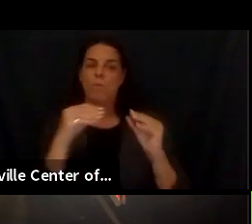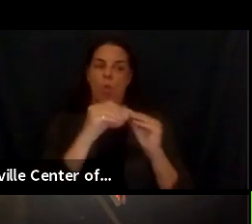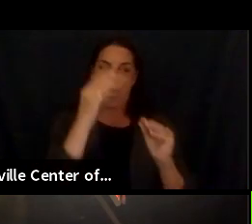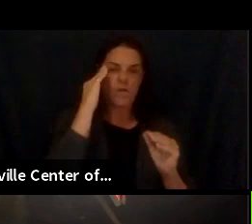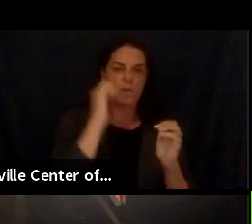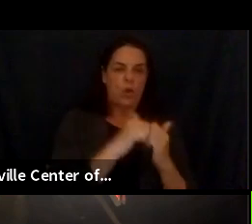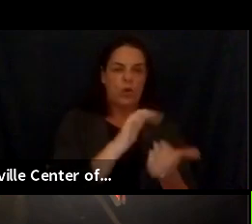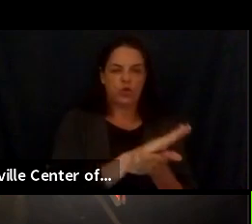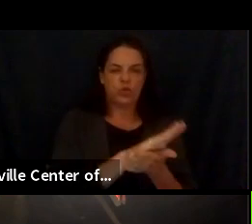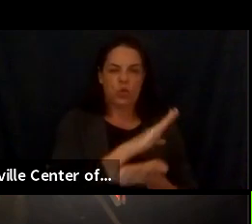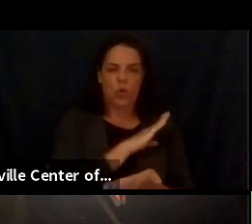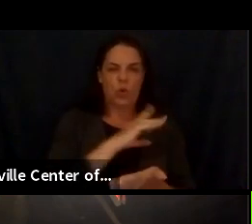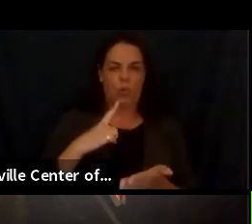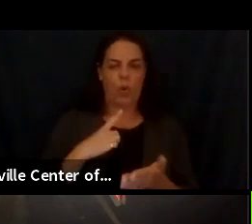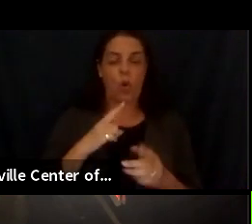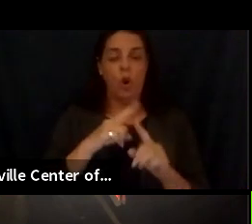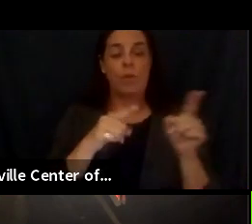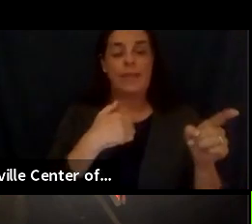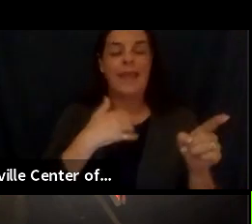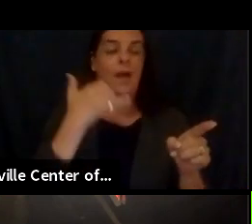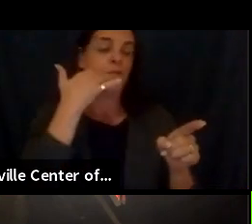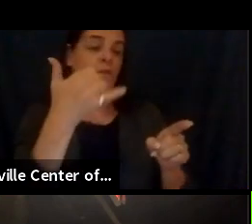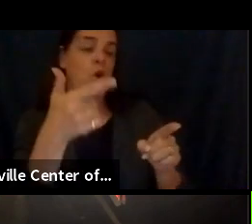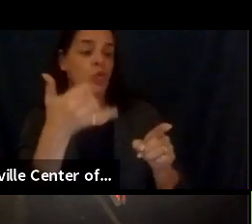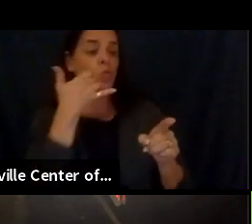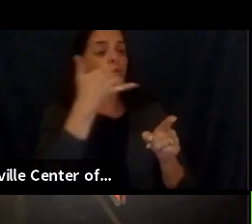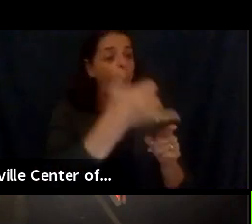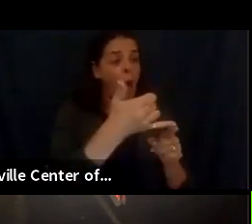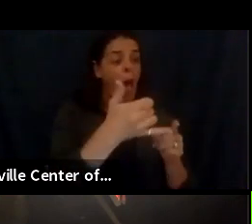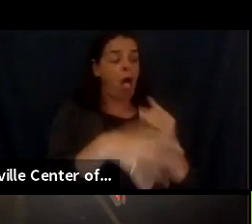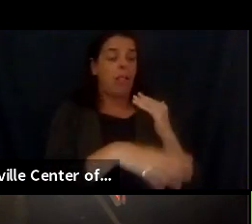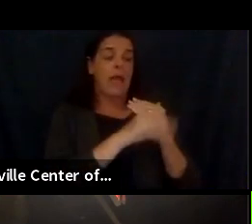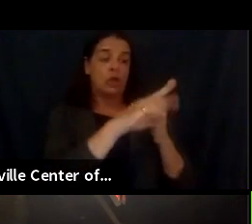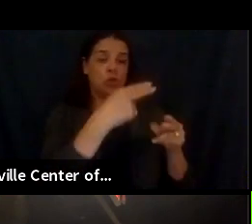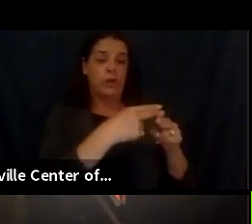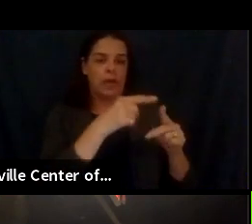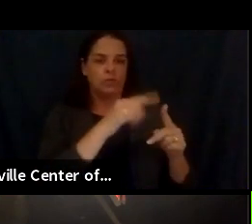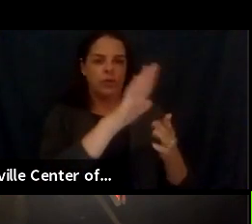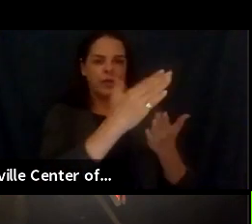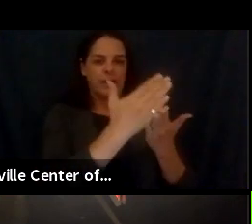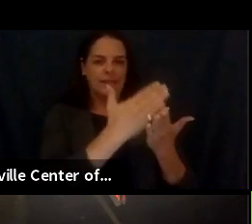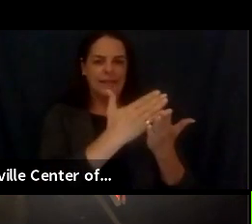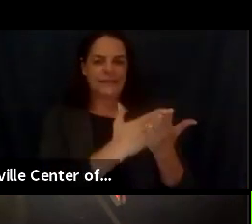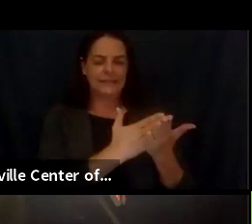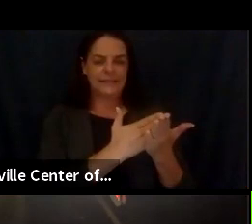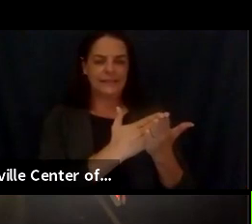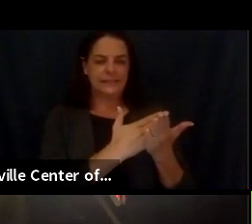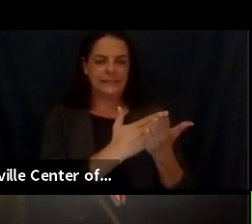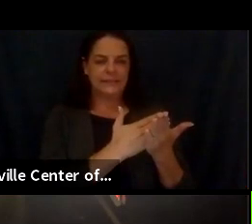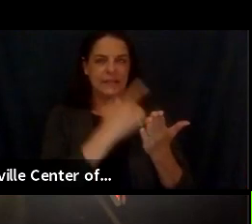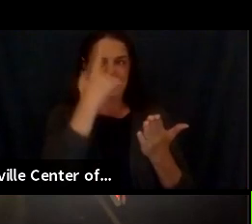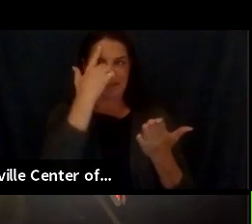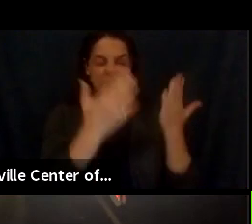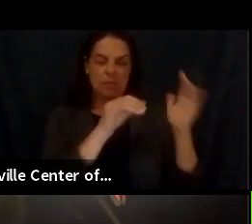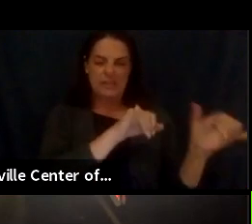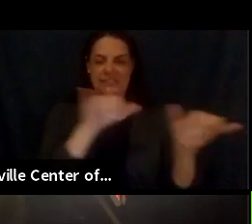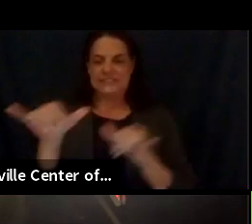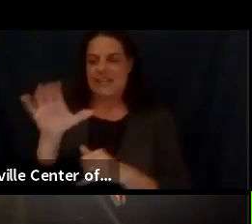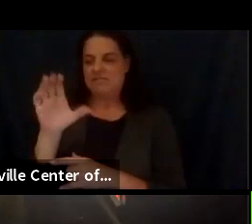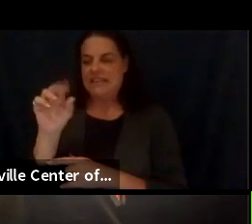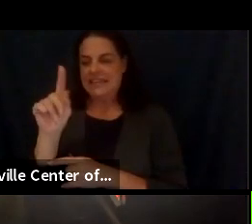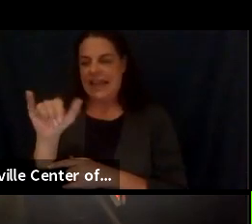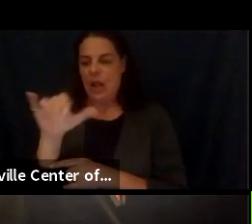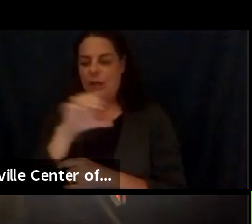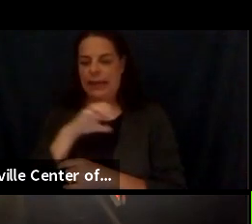have a number you call into and you get on the list. I think it's probably similar for the county commission.